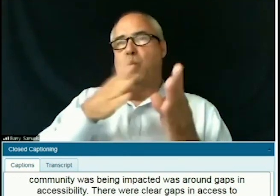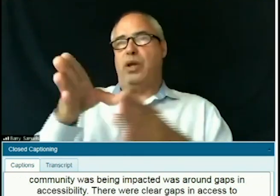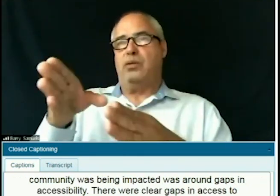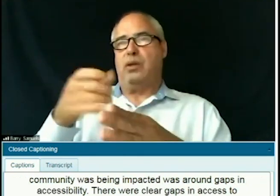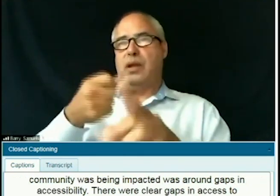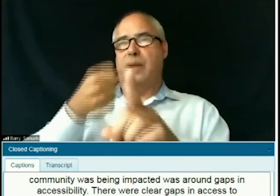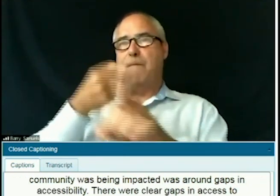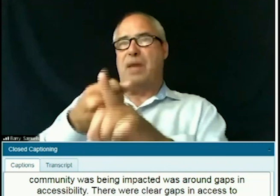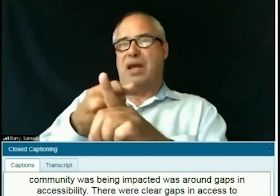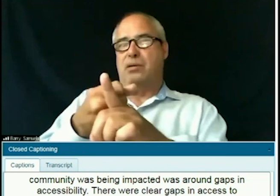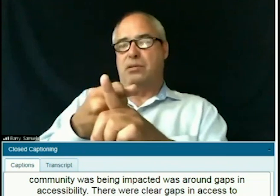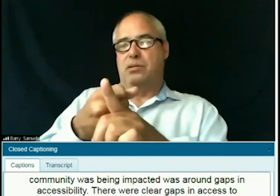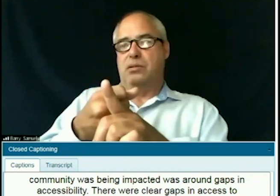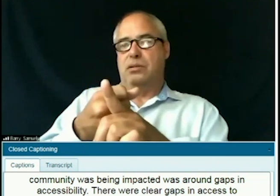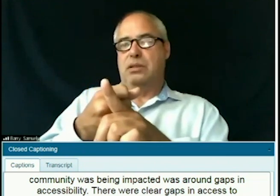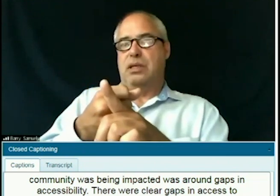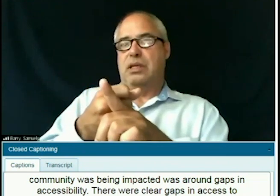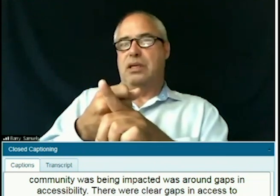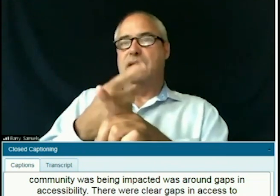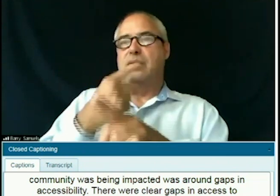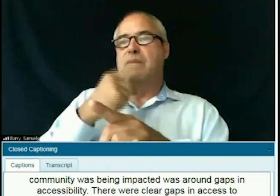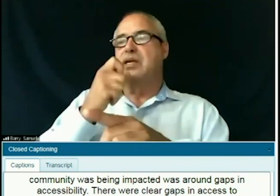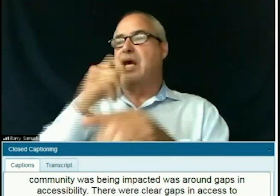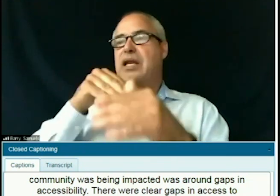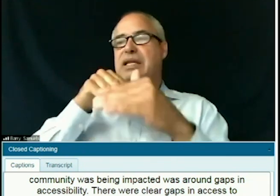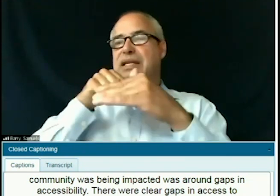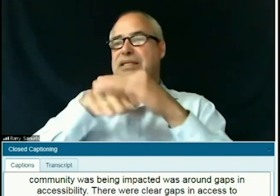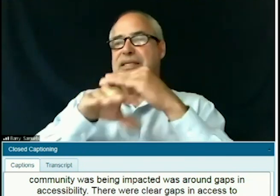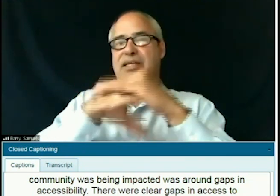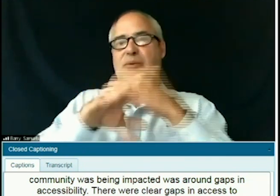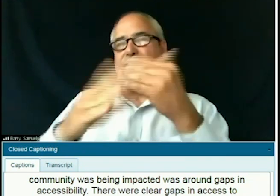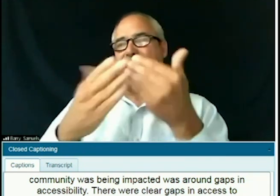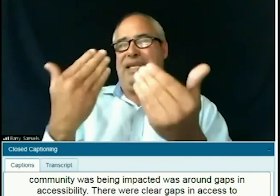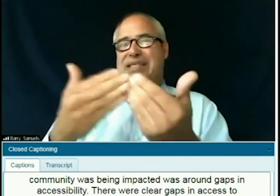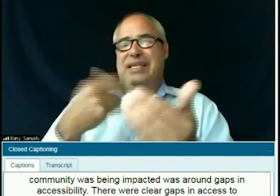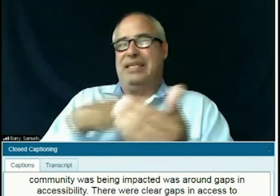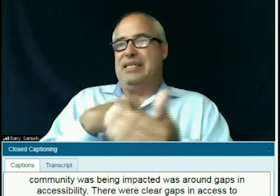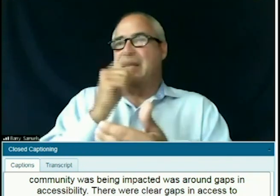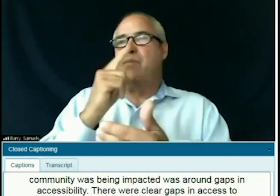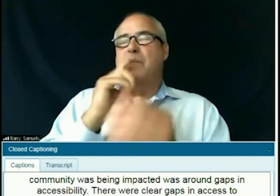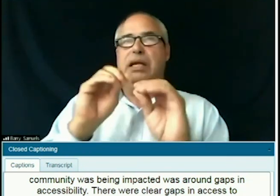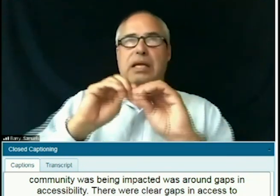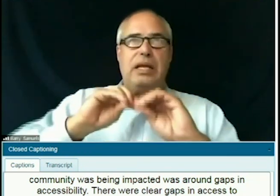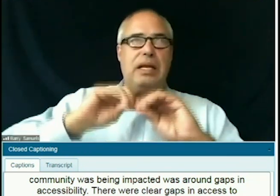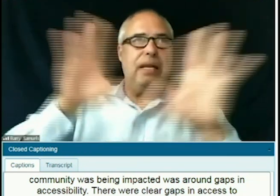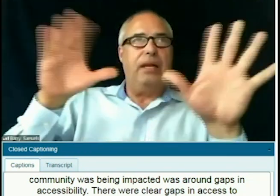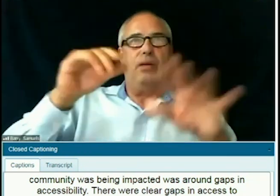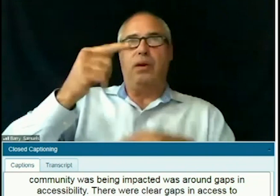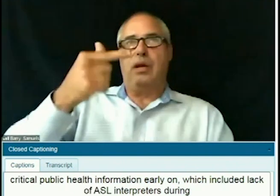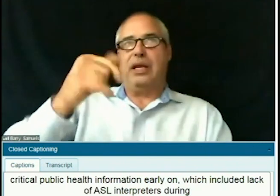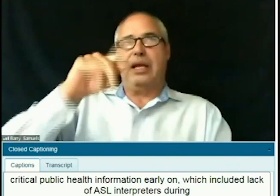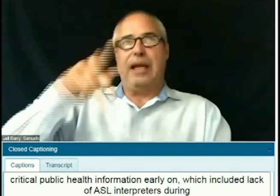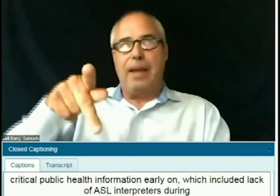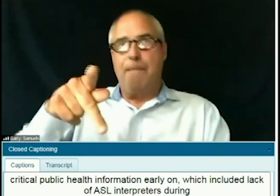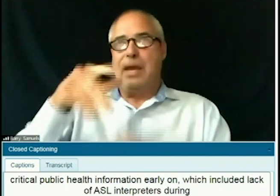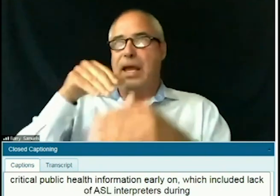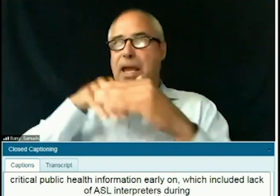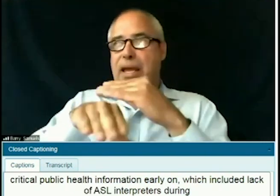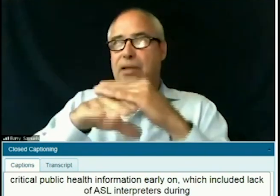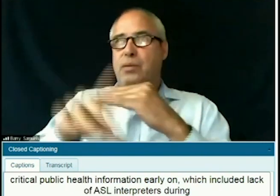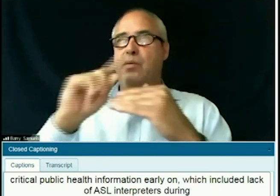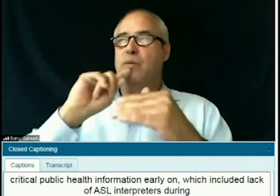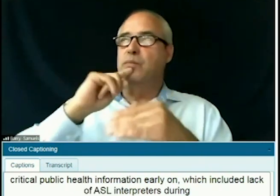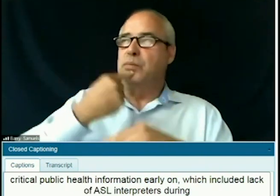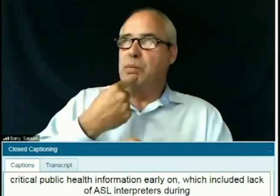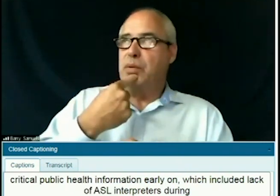around gaps in accessibility. There were clear gaps in access to critical public health